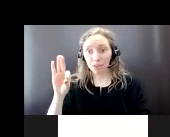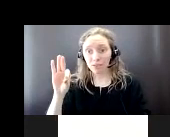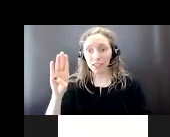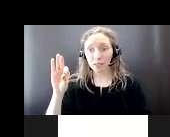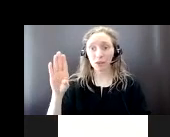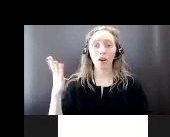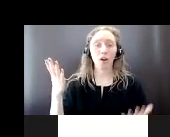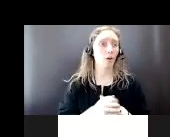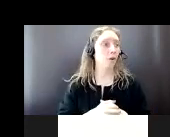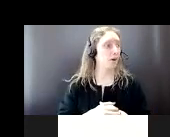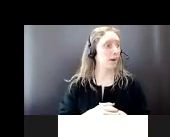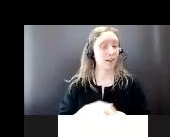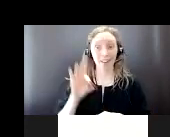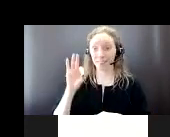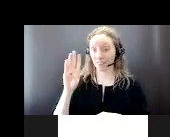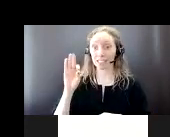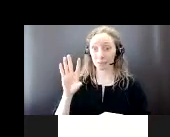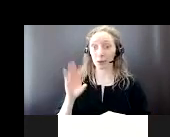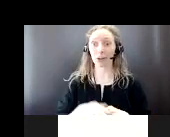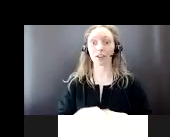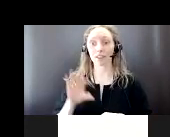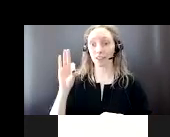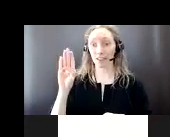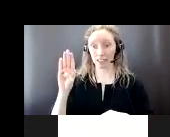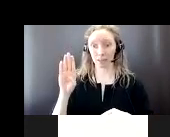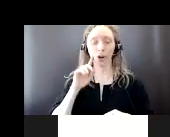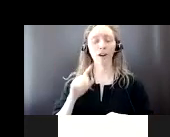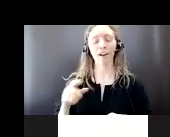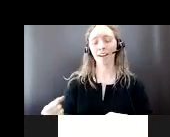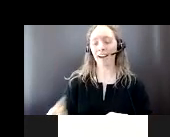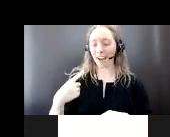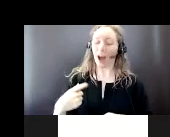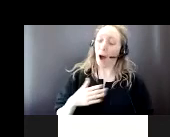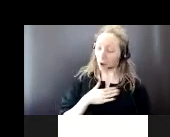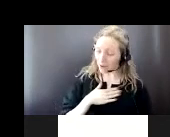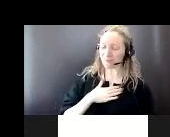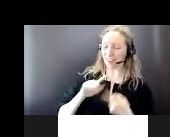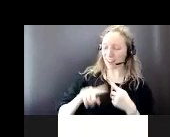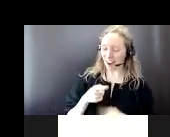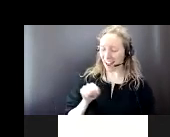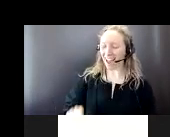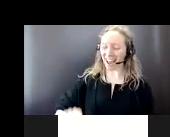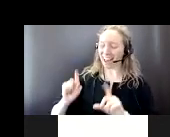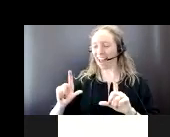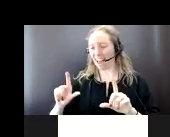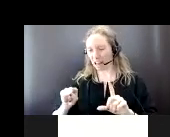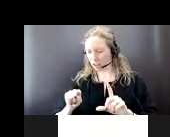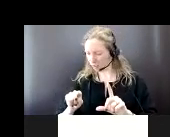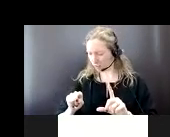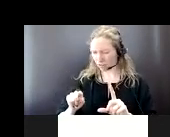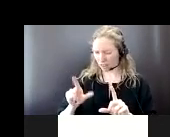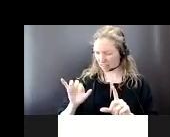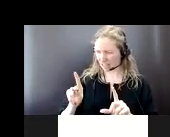think you're friends with, but their account is compromised. Could be social media